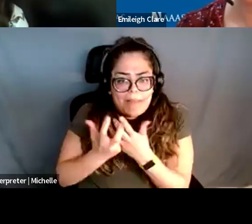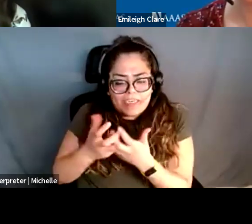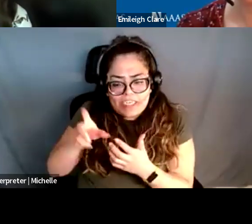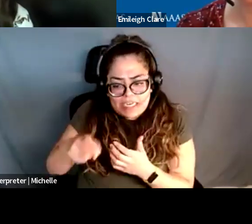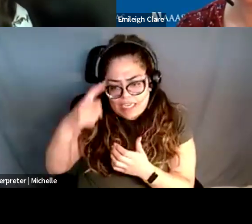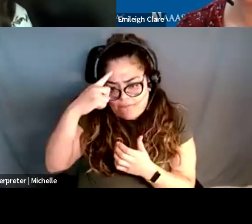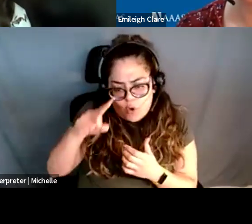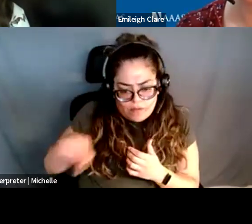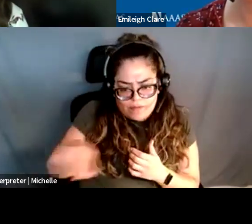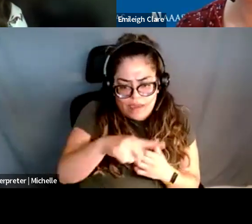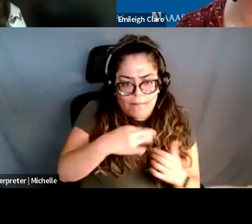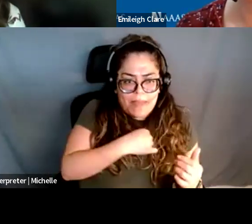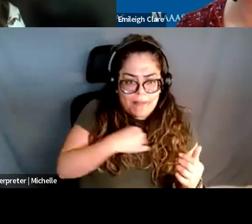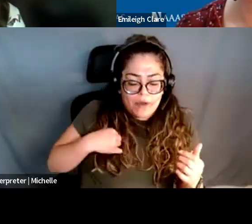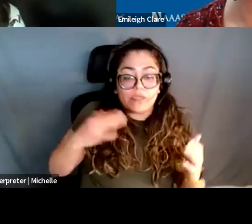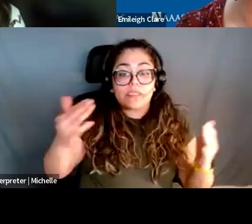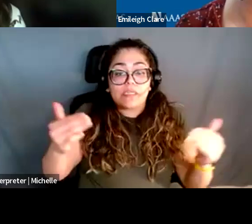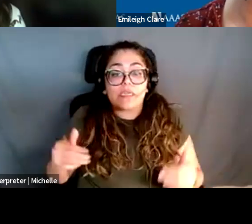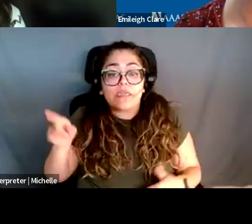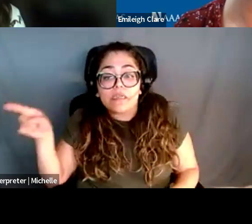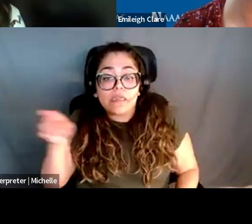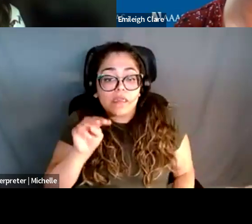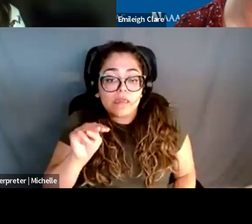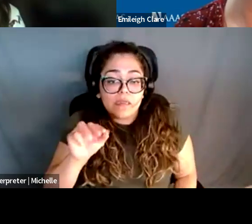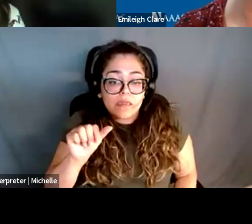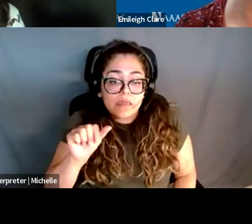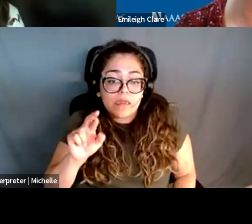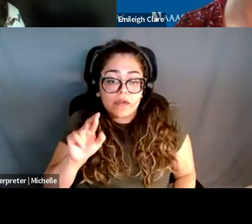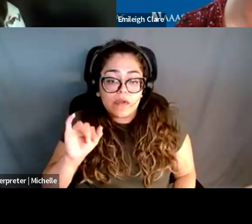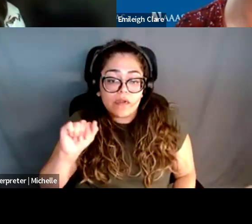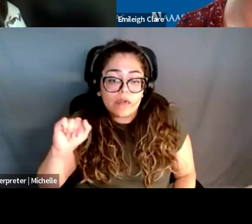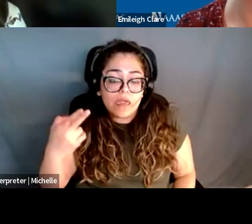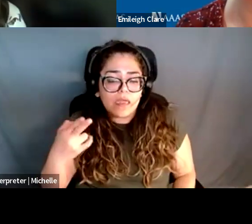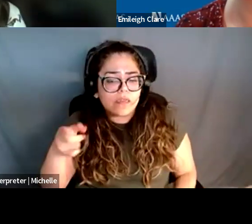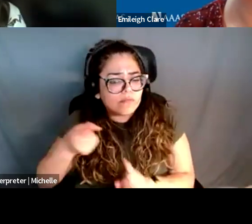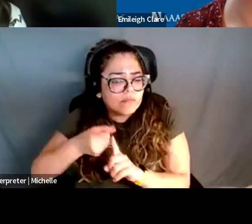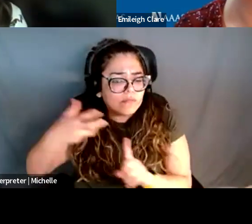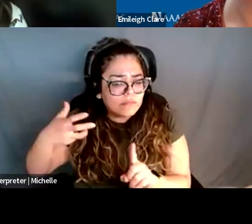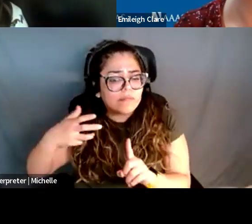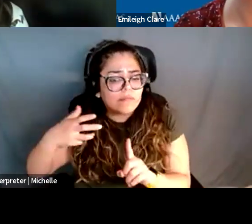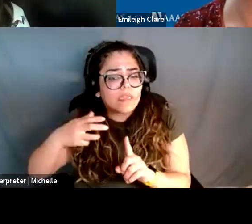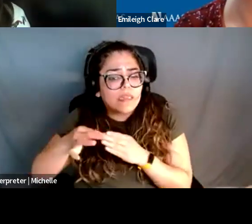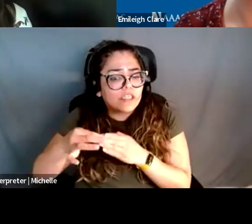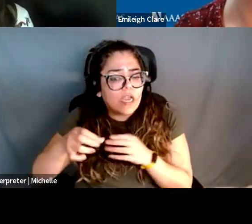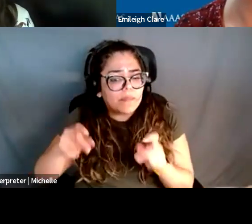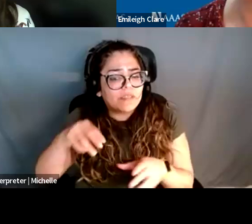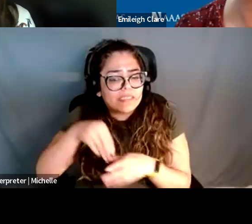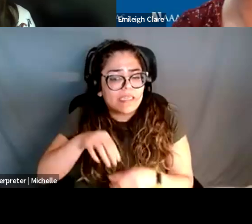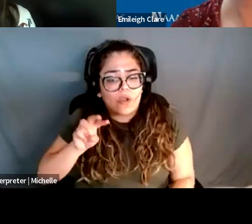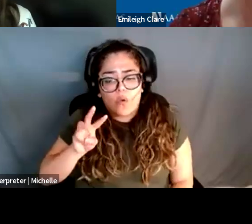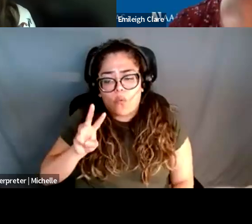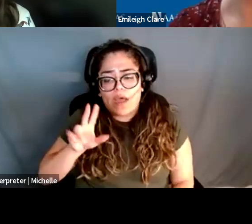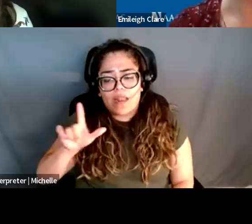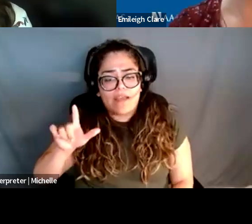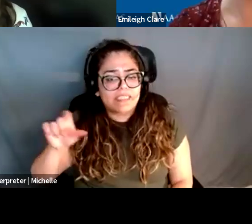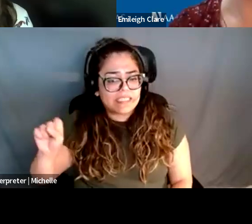I'll turn things to Mariah. Would you like to talk about any leadership opportunities within the Wildlife Society? Definitely. So with